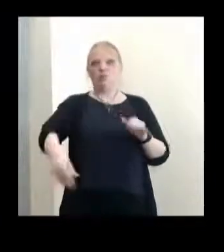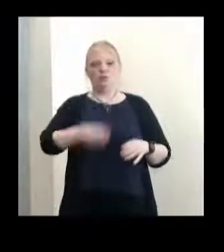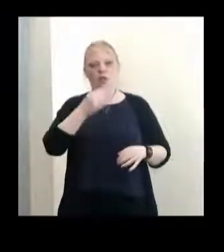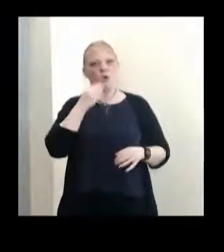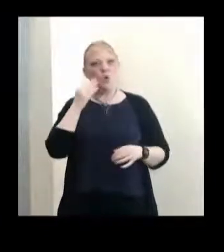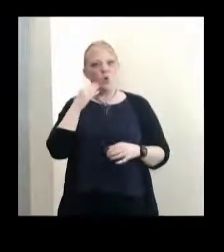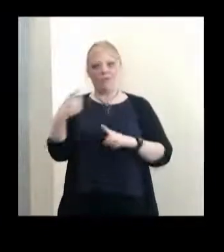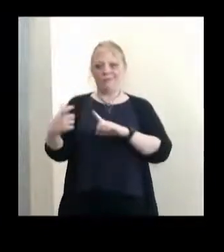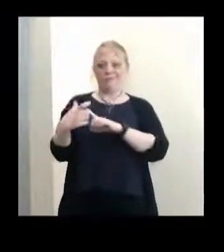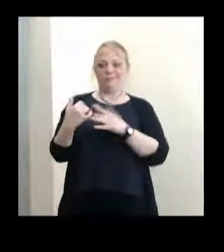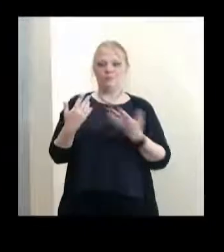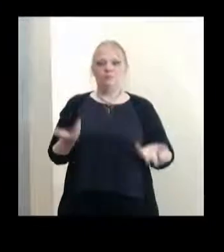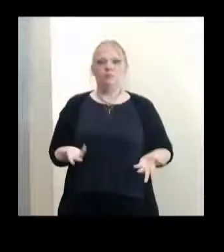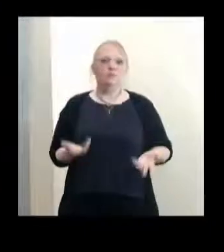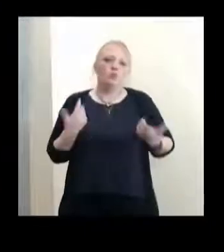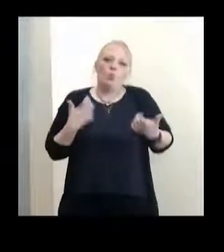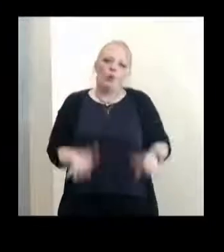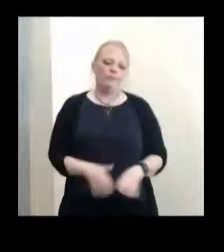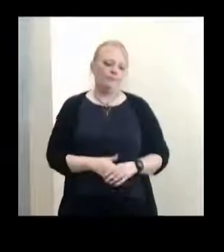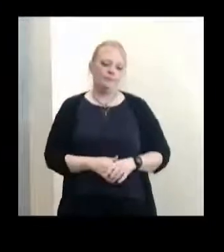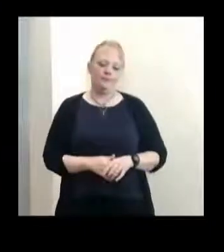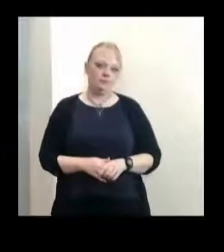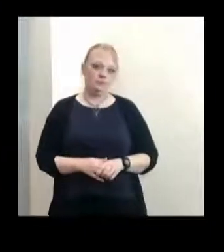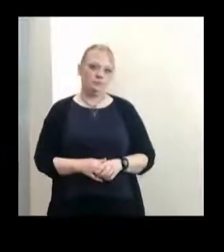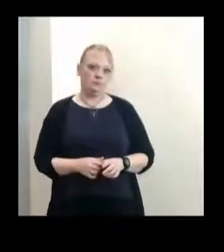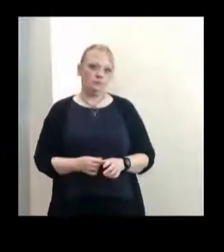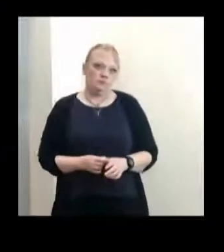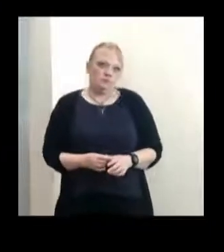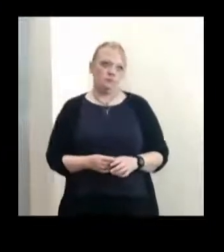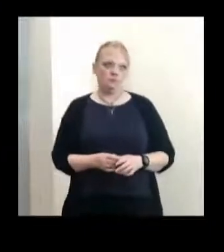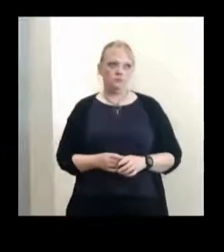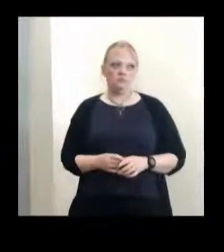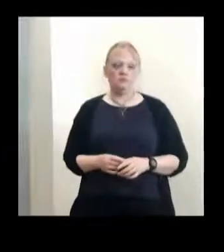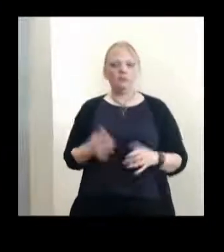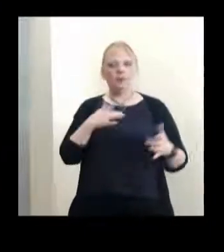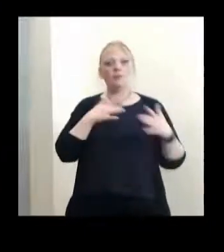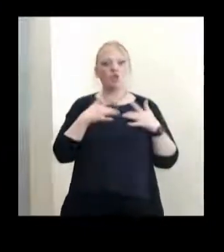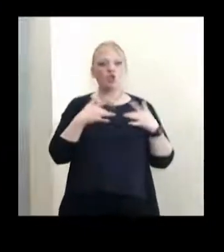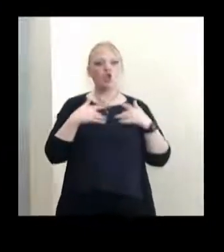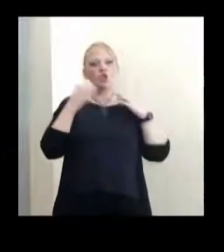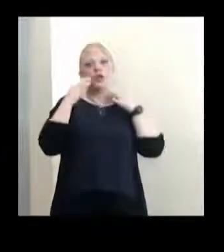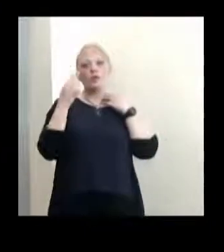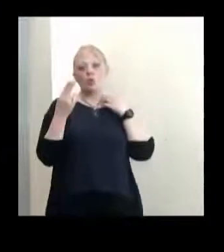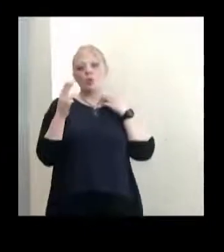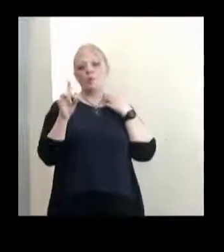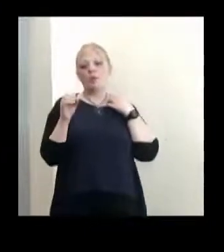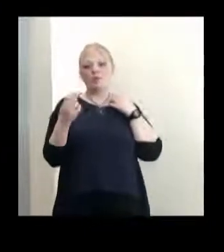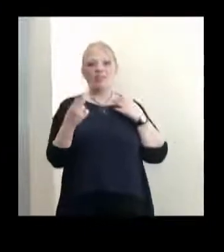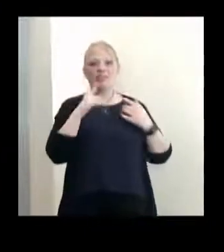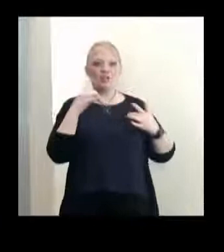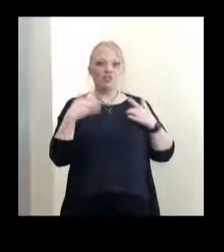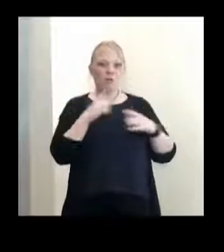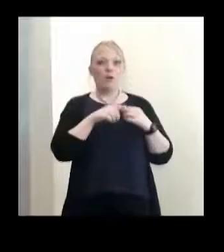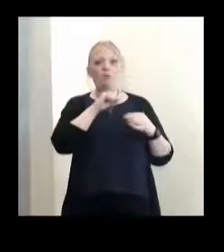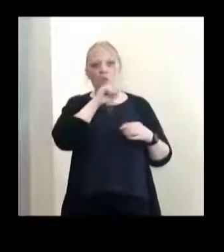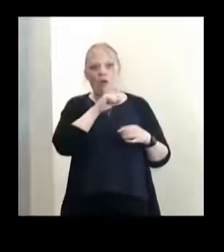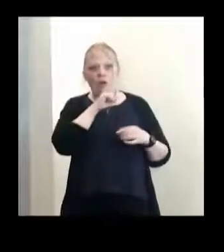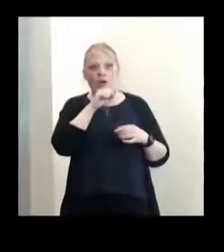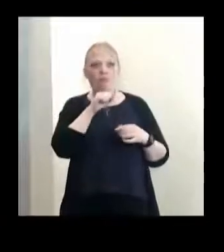nobody wants to do. So, yeah, I'm concerned. I know the health department's concerned about proms and